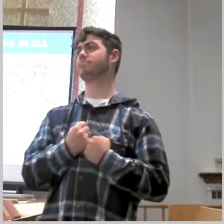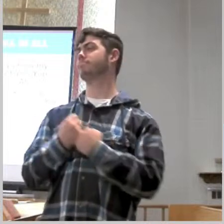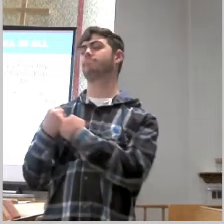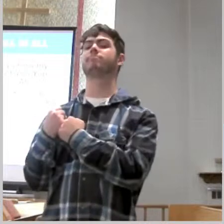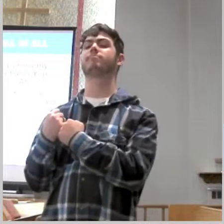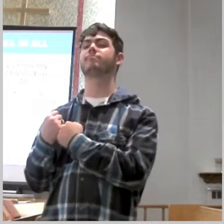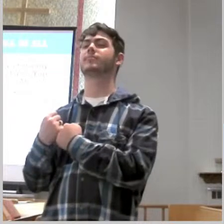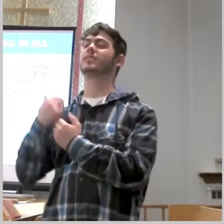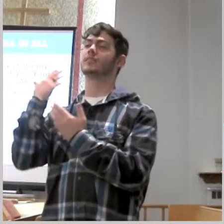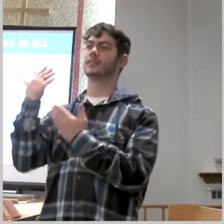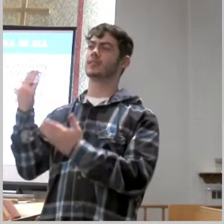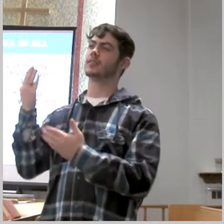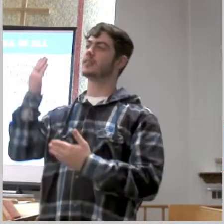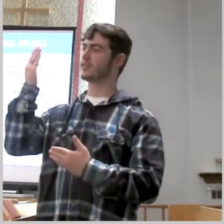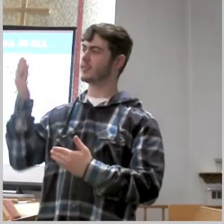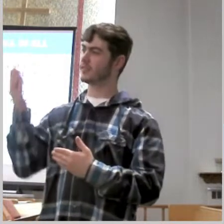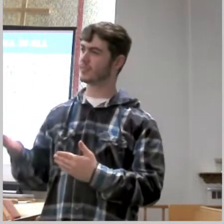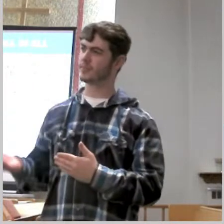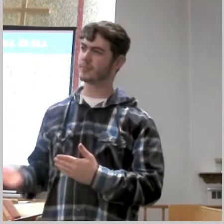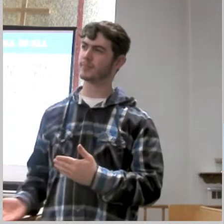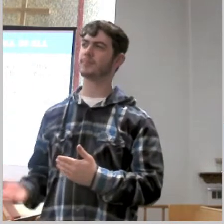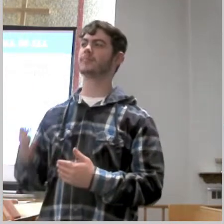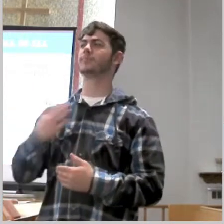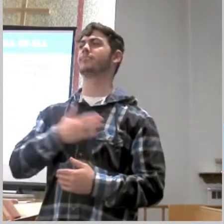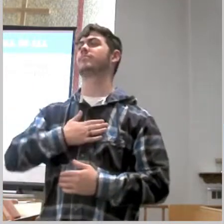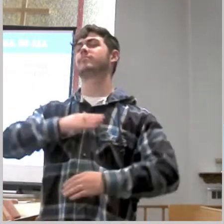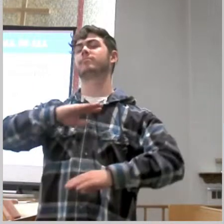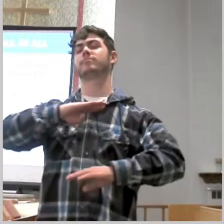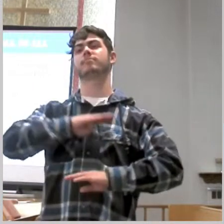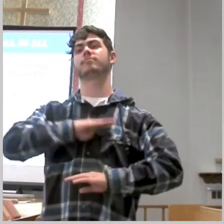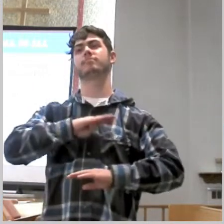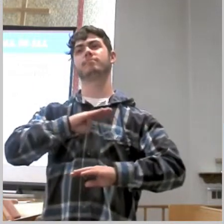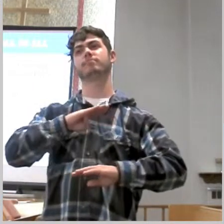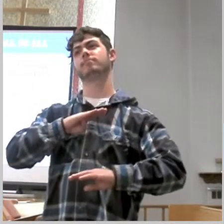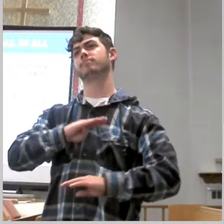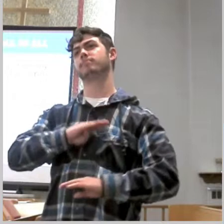cup. You are my all in